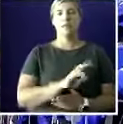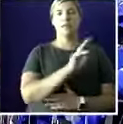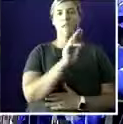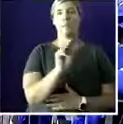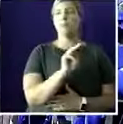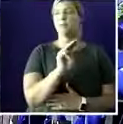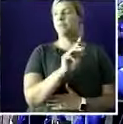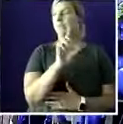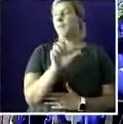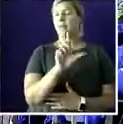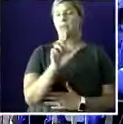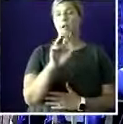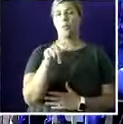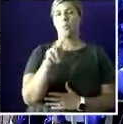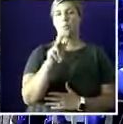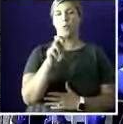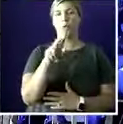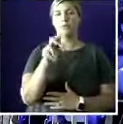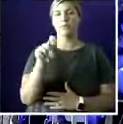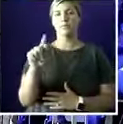Madison Leanne Pruitt.